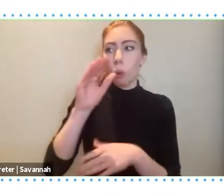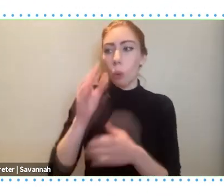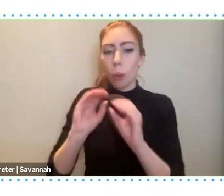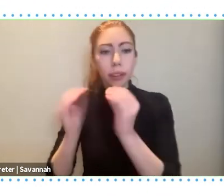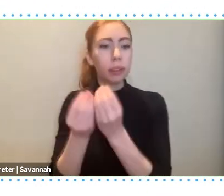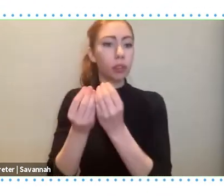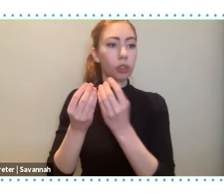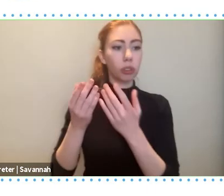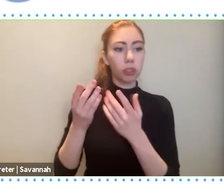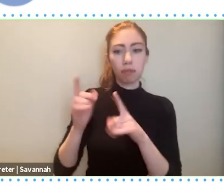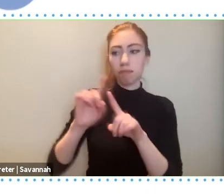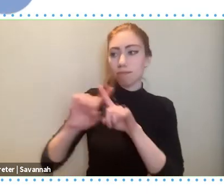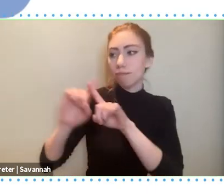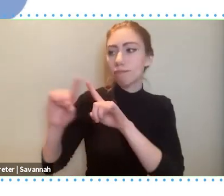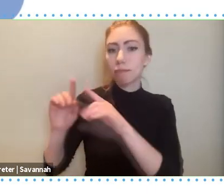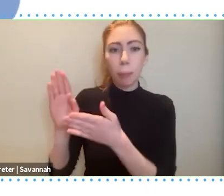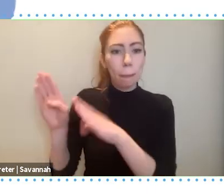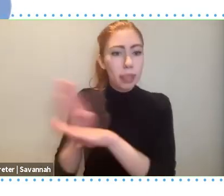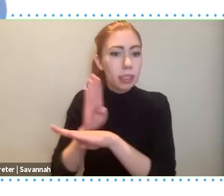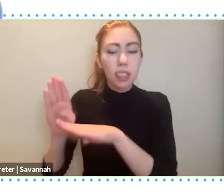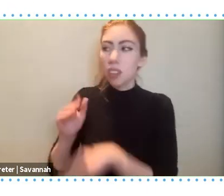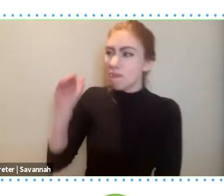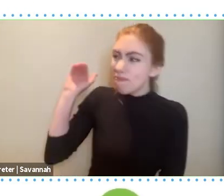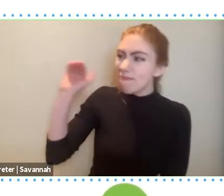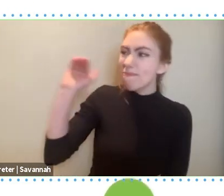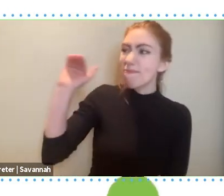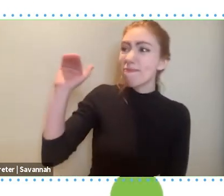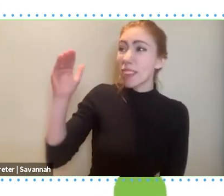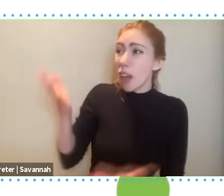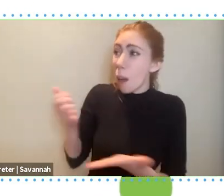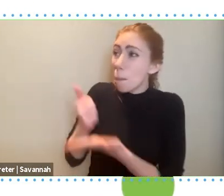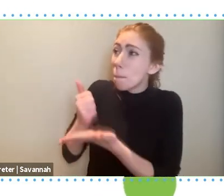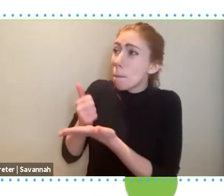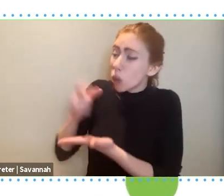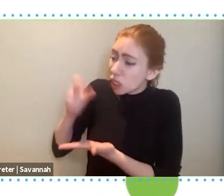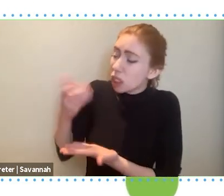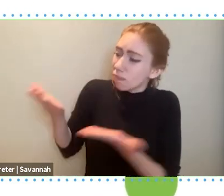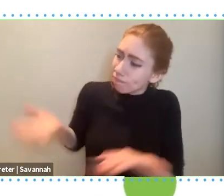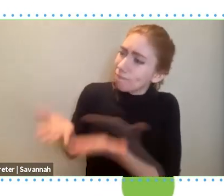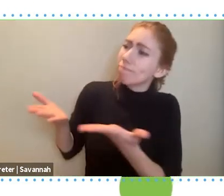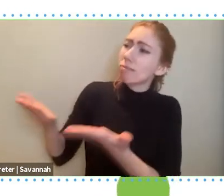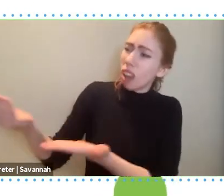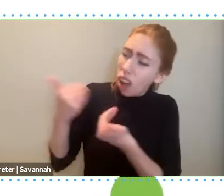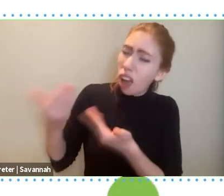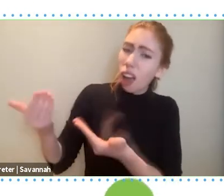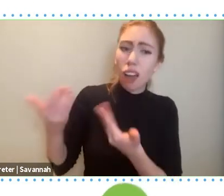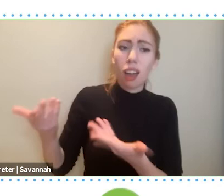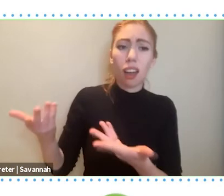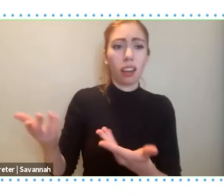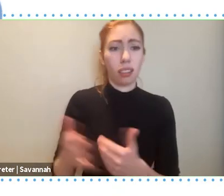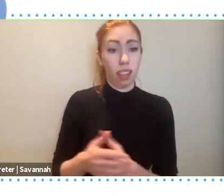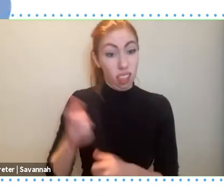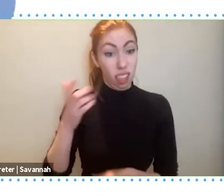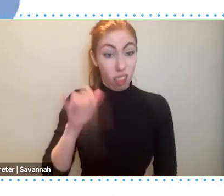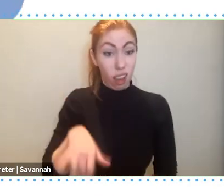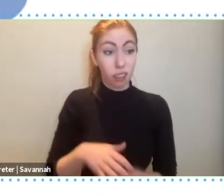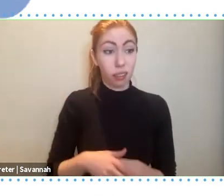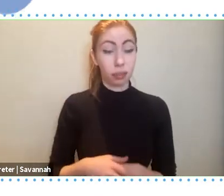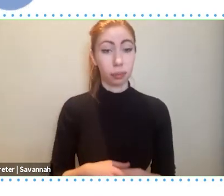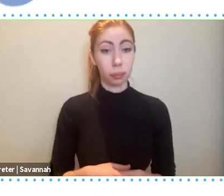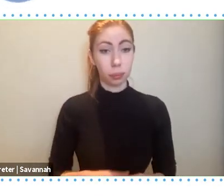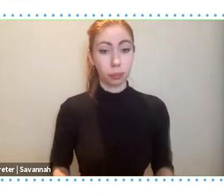like, let's work together, because some of these systems are in place because we're responding to you, or at least that's what the perception is.